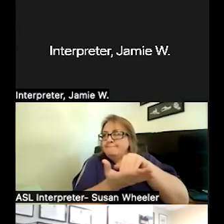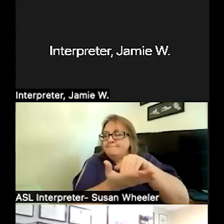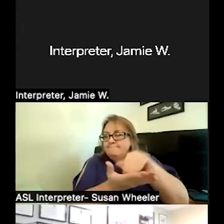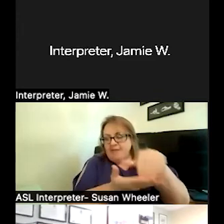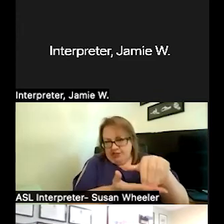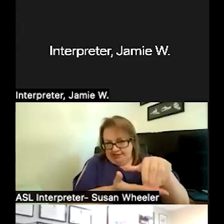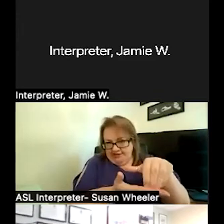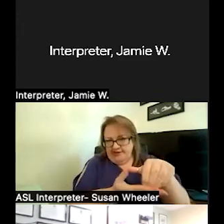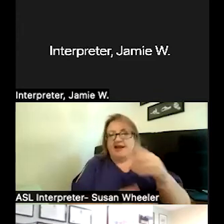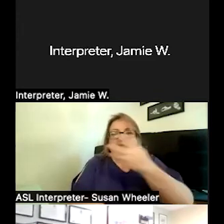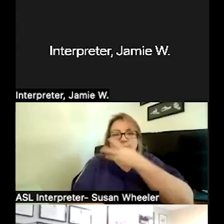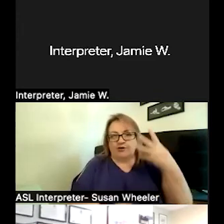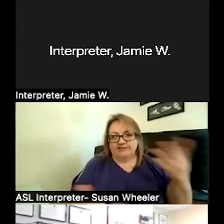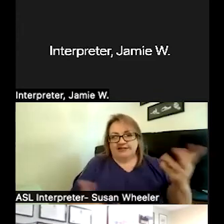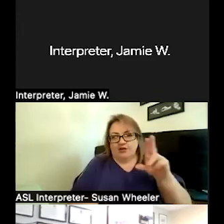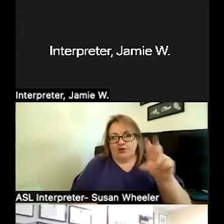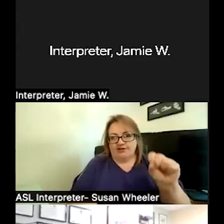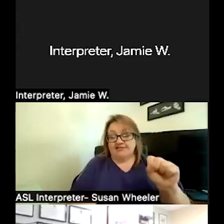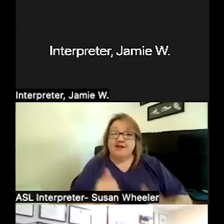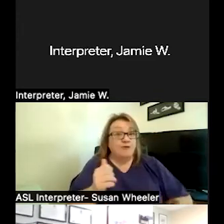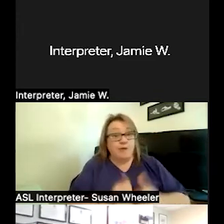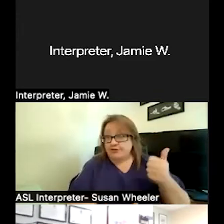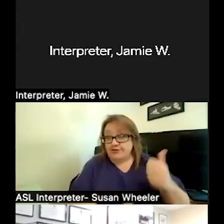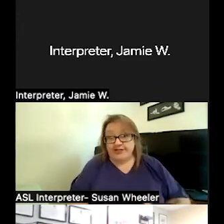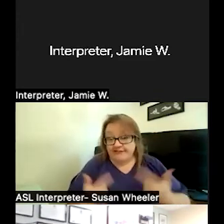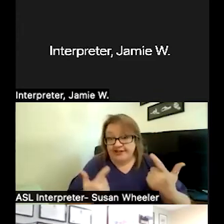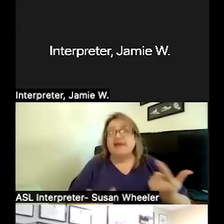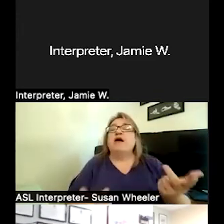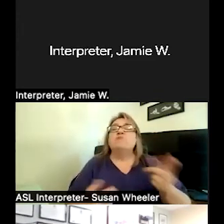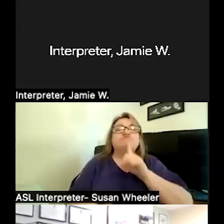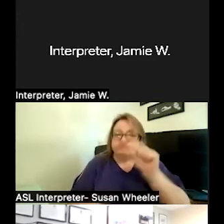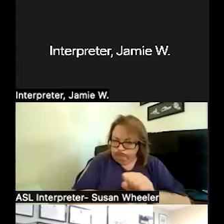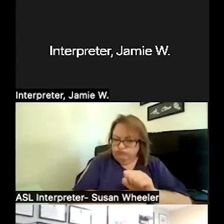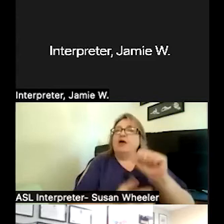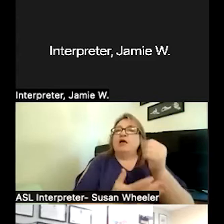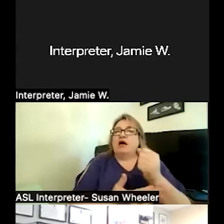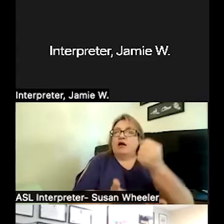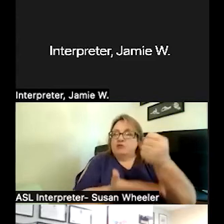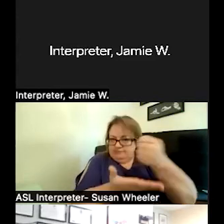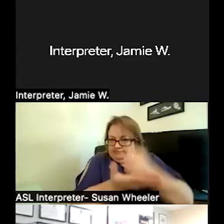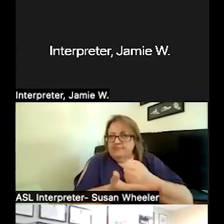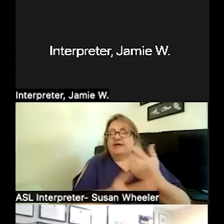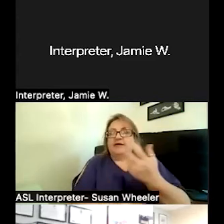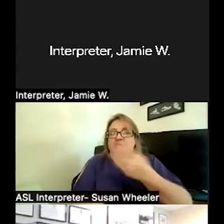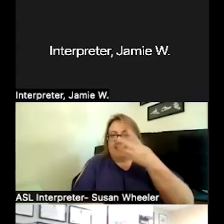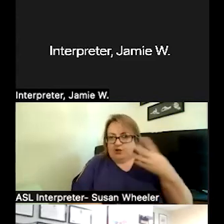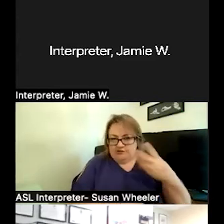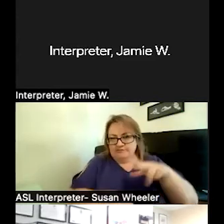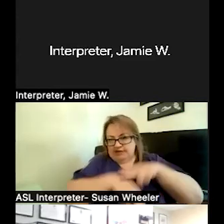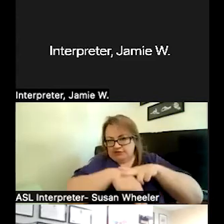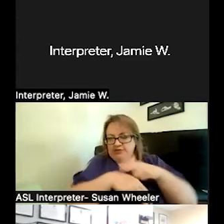in the U.S. The vast majority are legal, become naturalized citizens or permanent